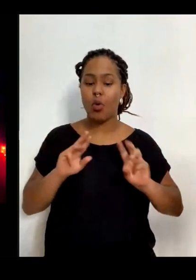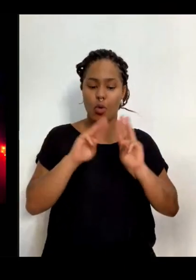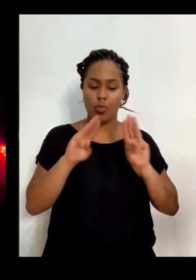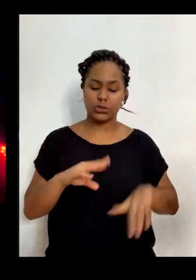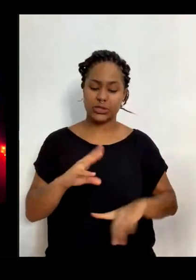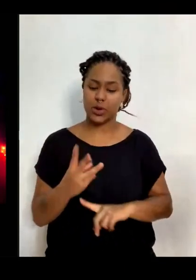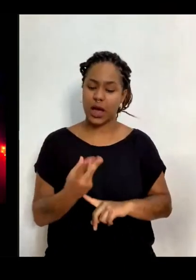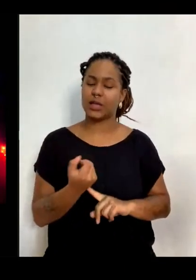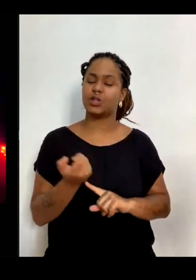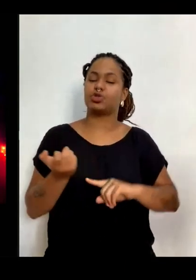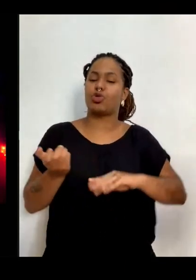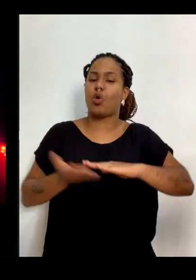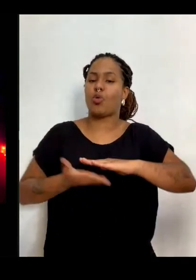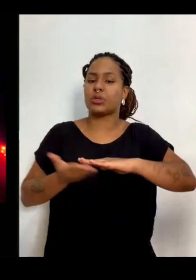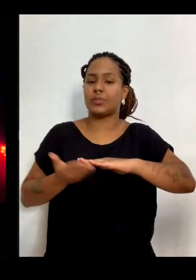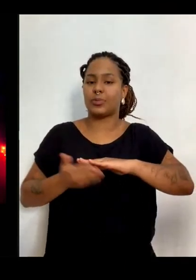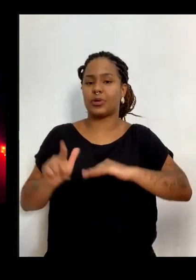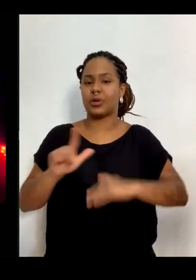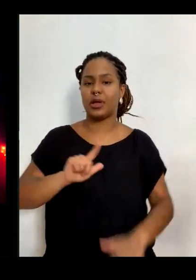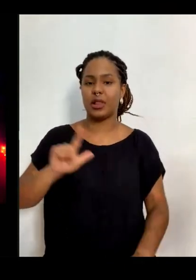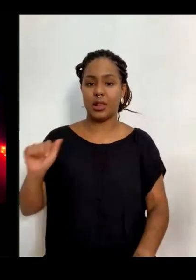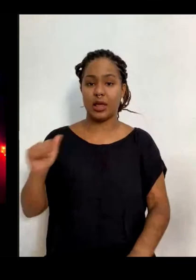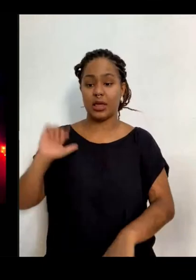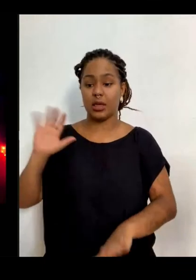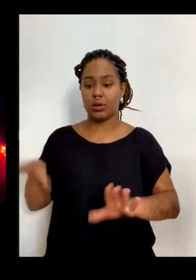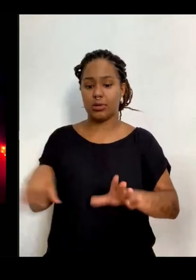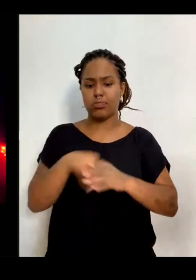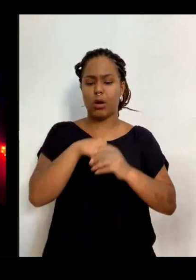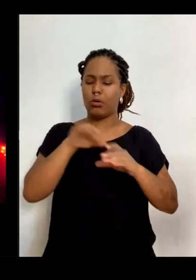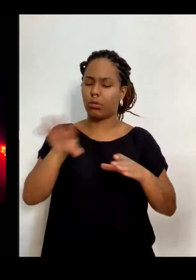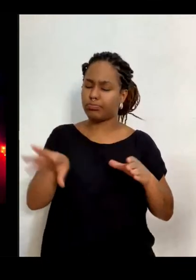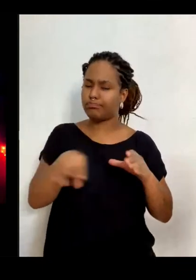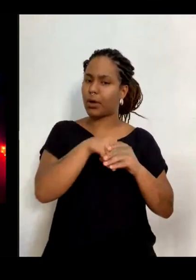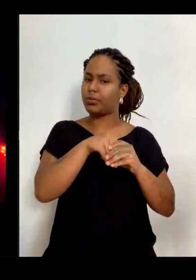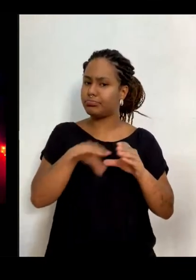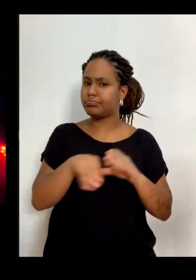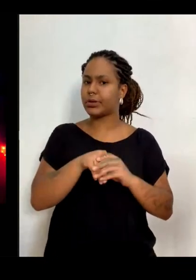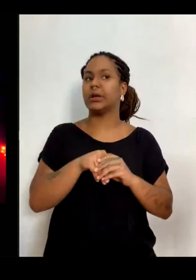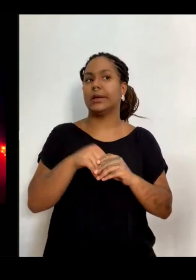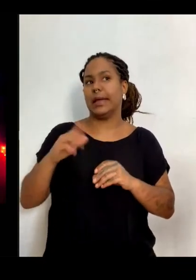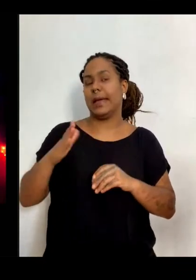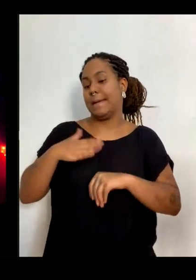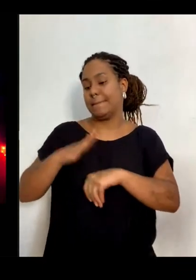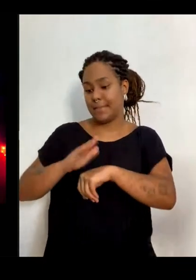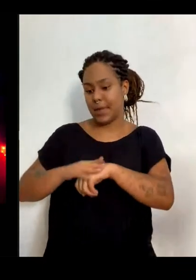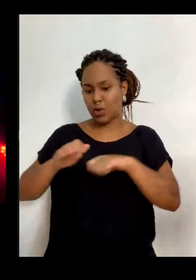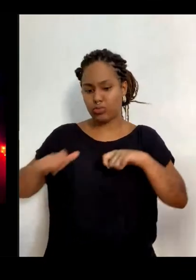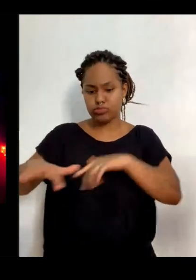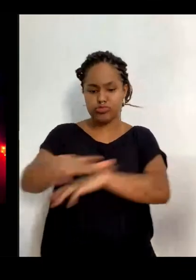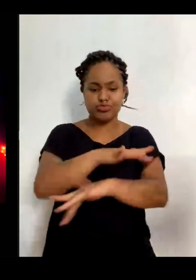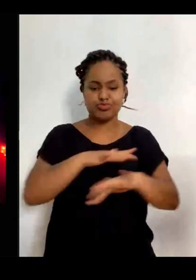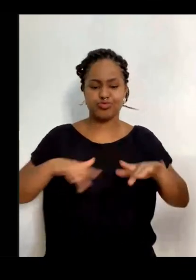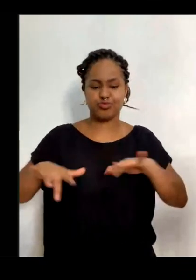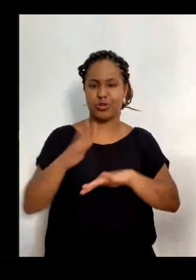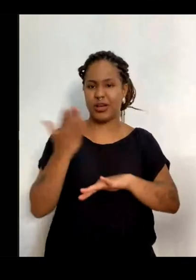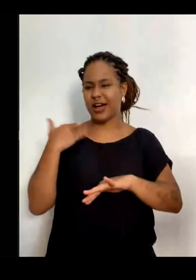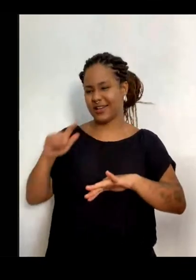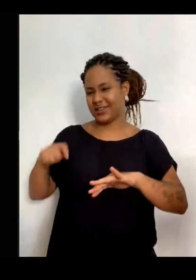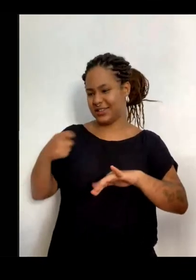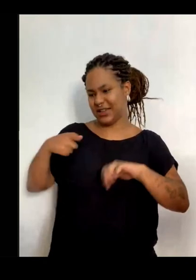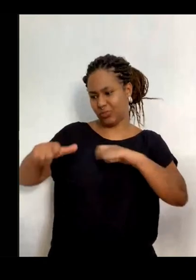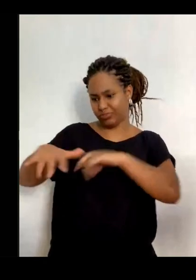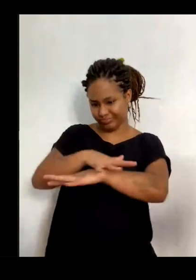of my early what I called then atmospheres could I have the next images he um